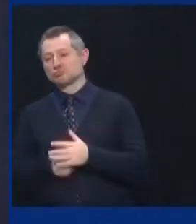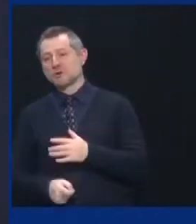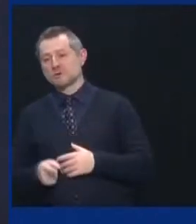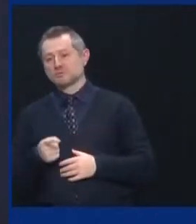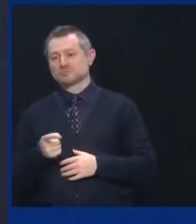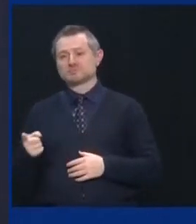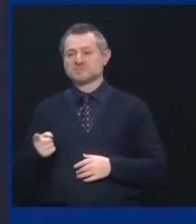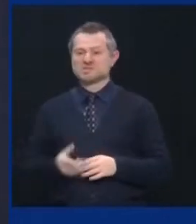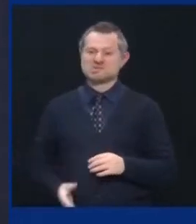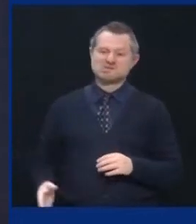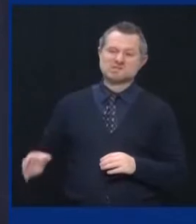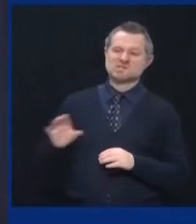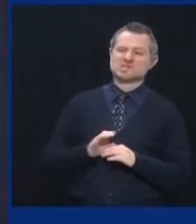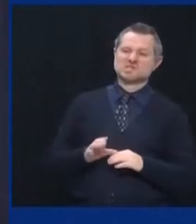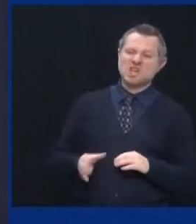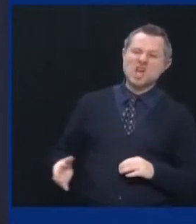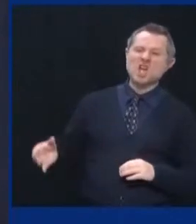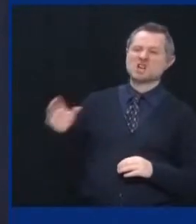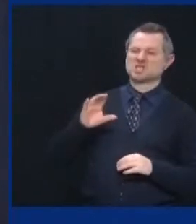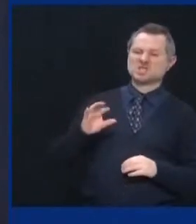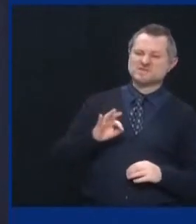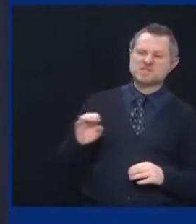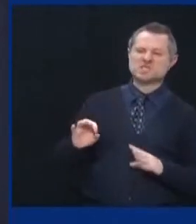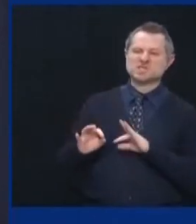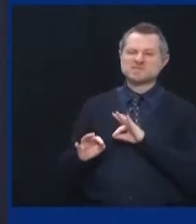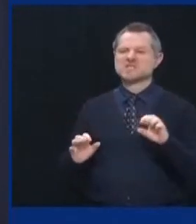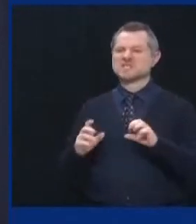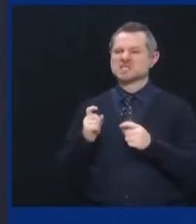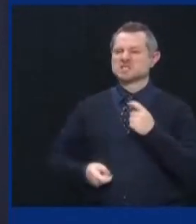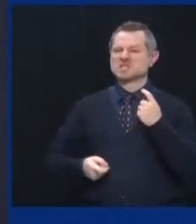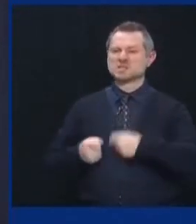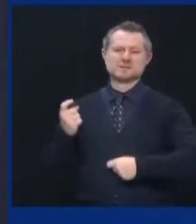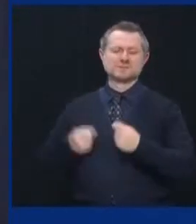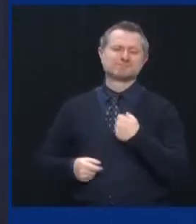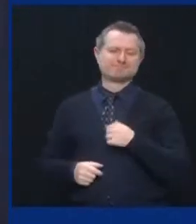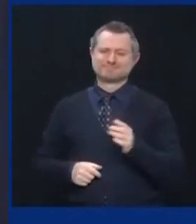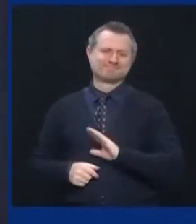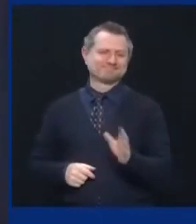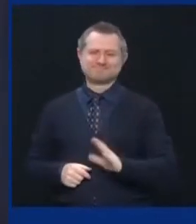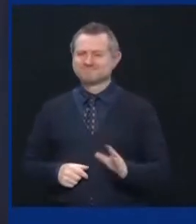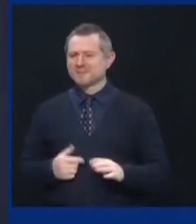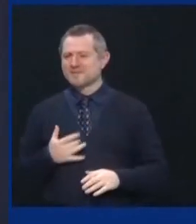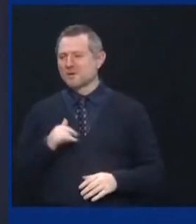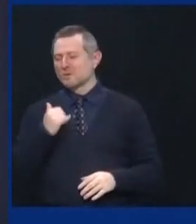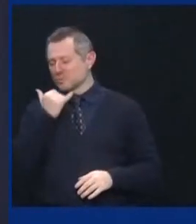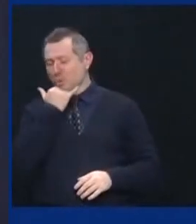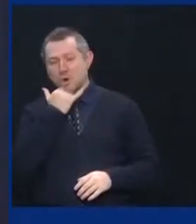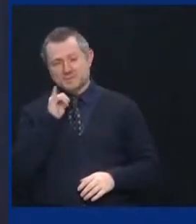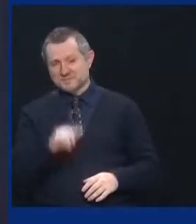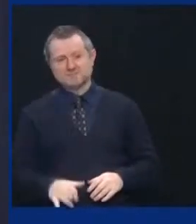can't pay fees and penalties is just wrong.